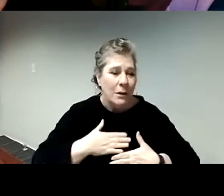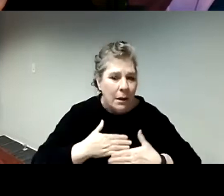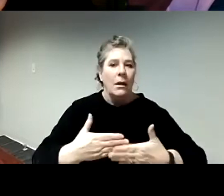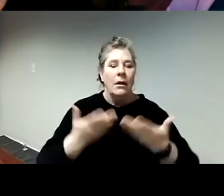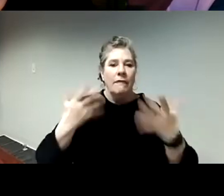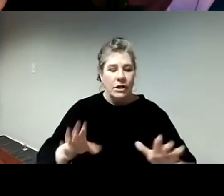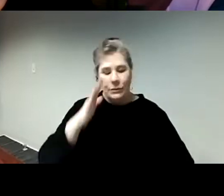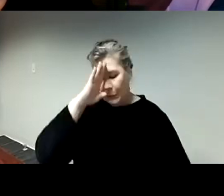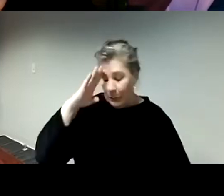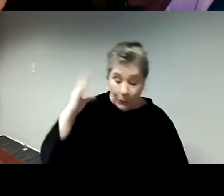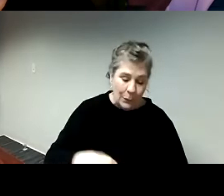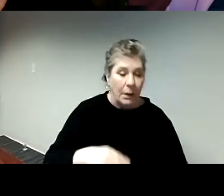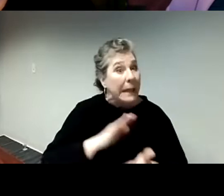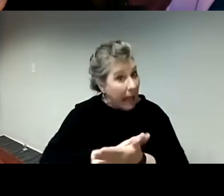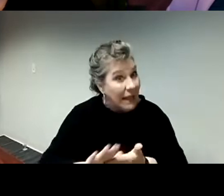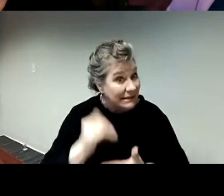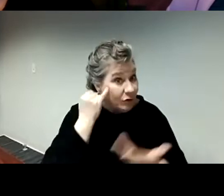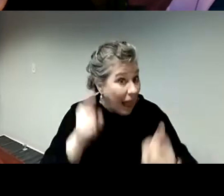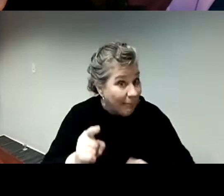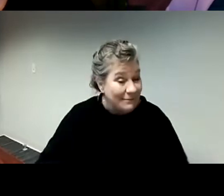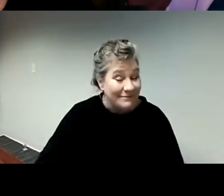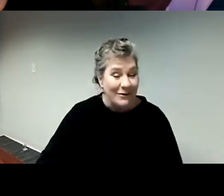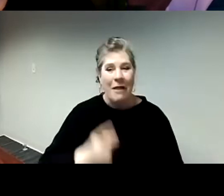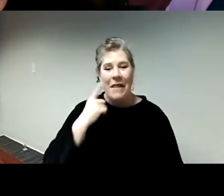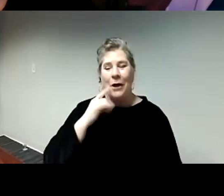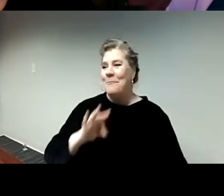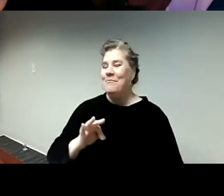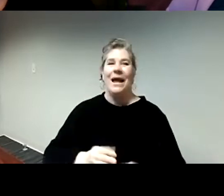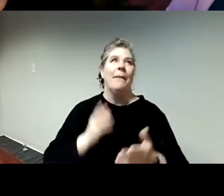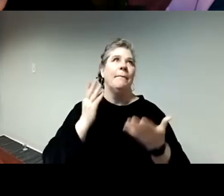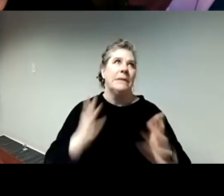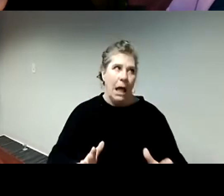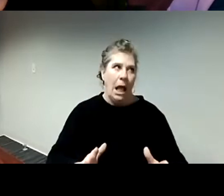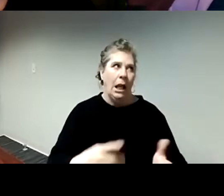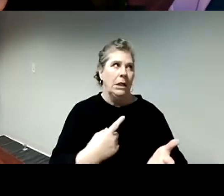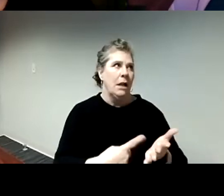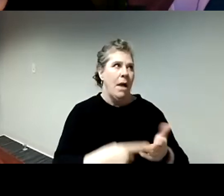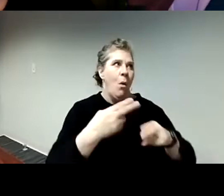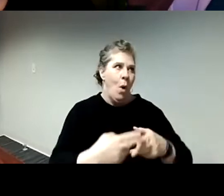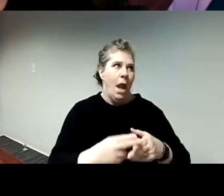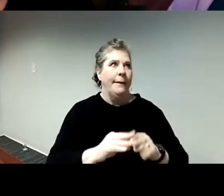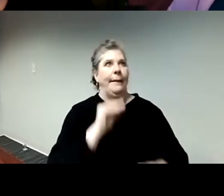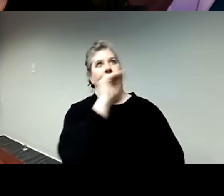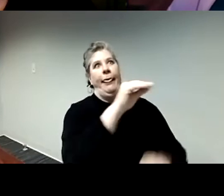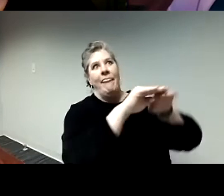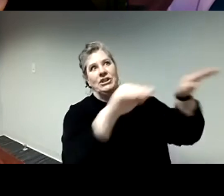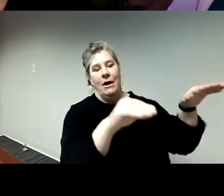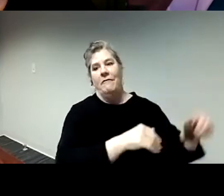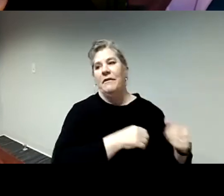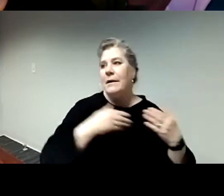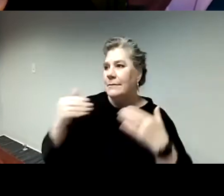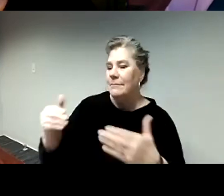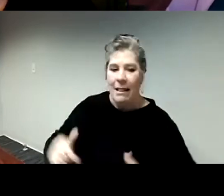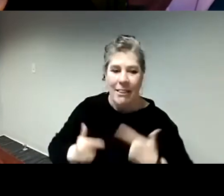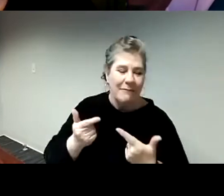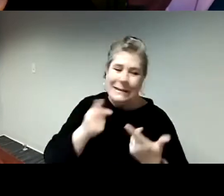know, it'd be easy to think like, okay, it ends here. I could like put that away and like move on with my life,